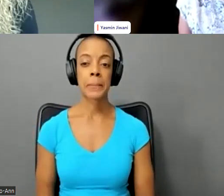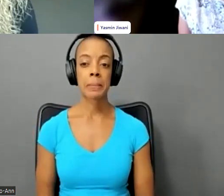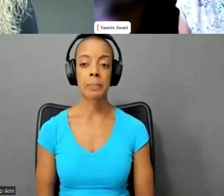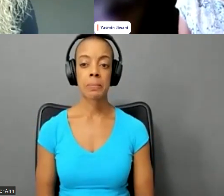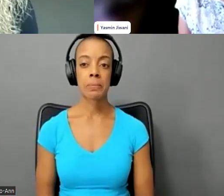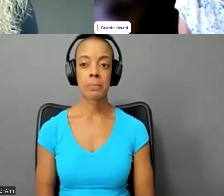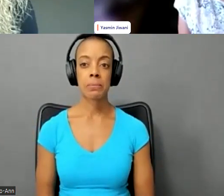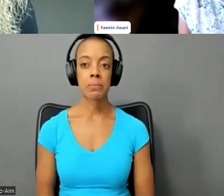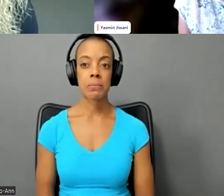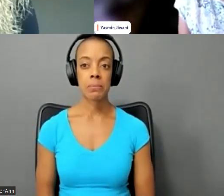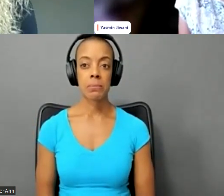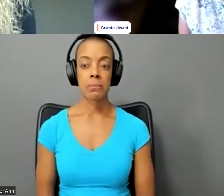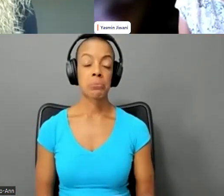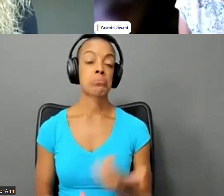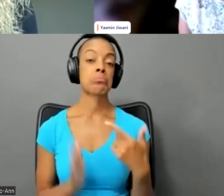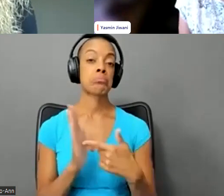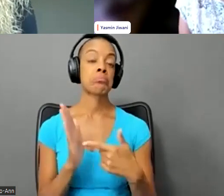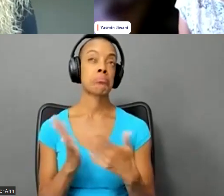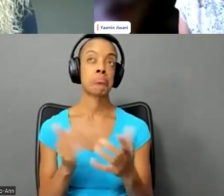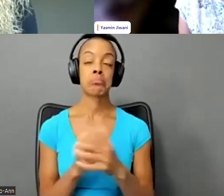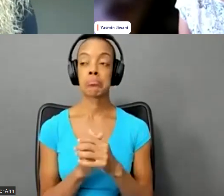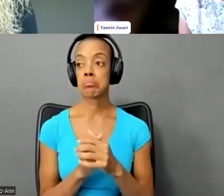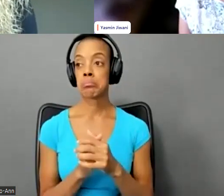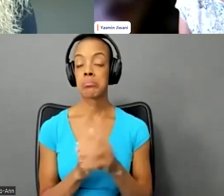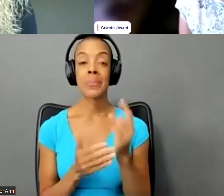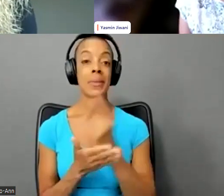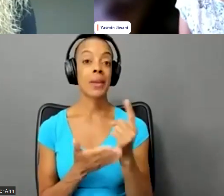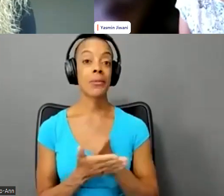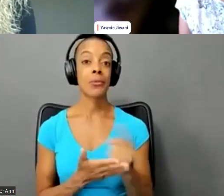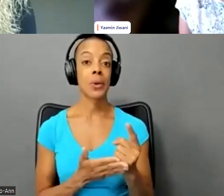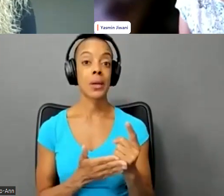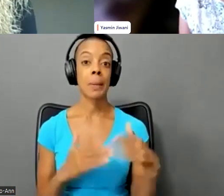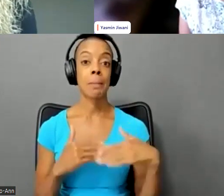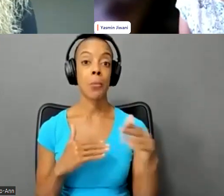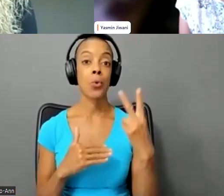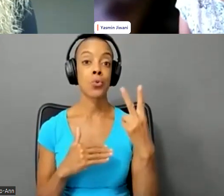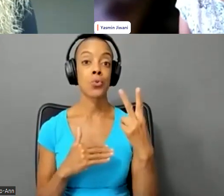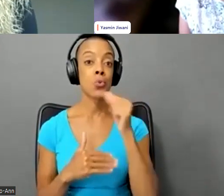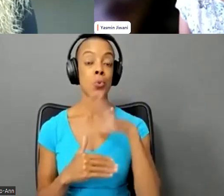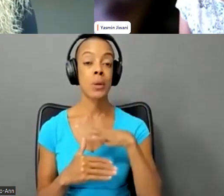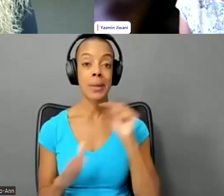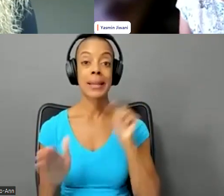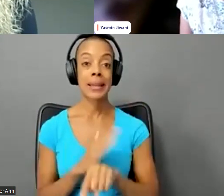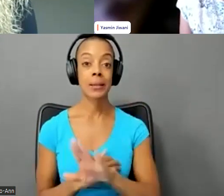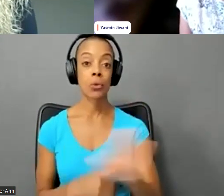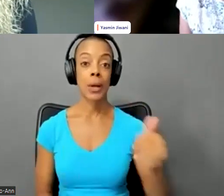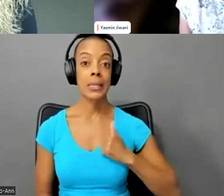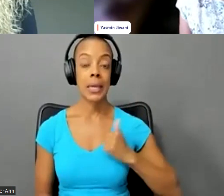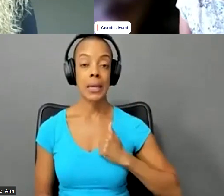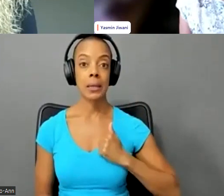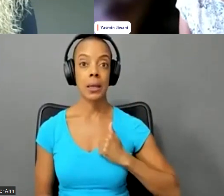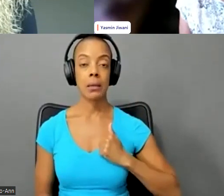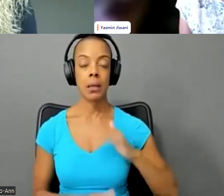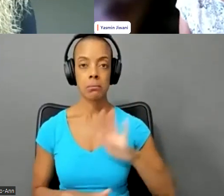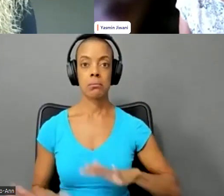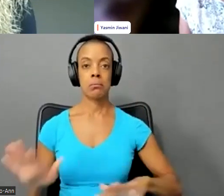just to say that, for instance, every week more than 2 women are being murdered across Canada says something. It